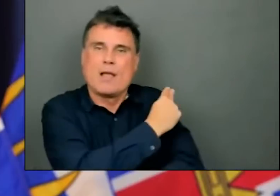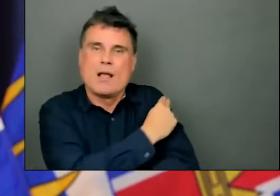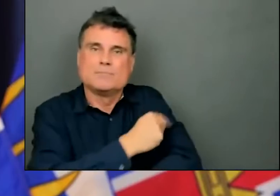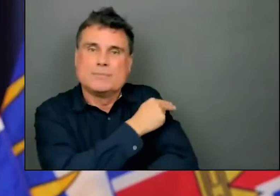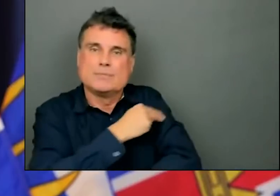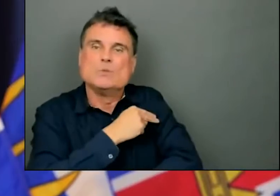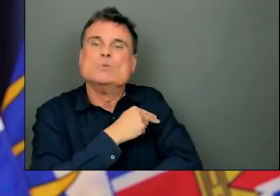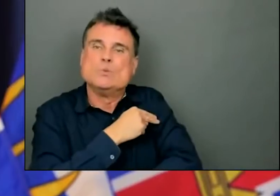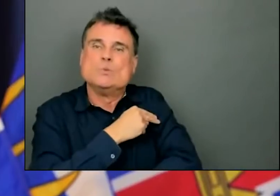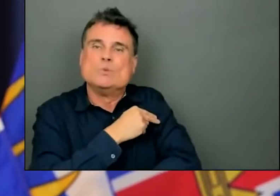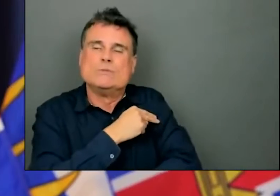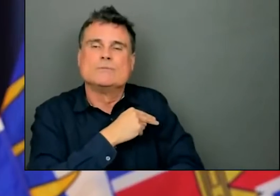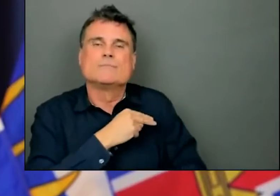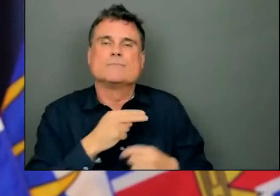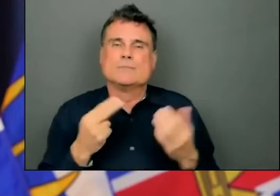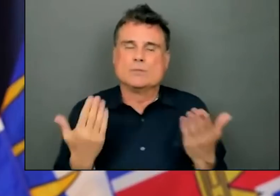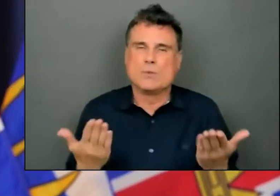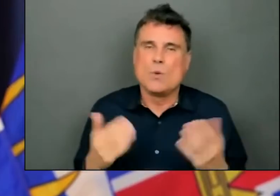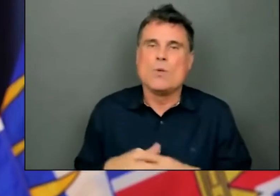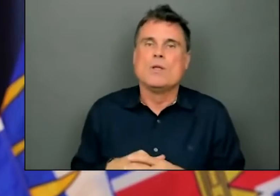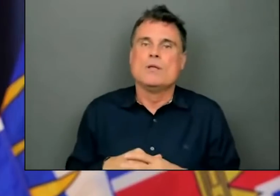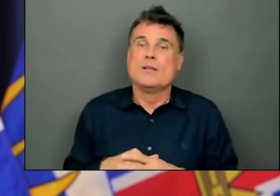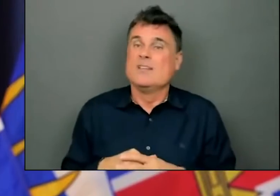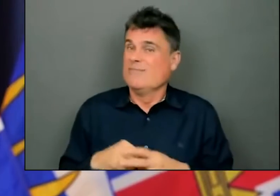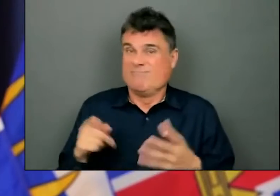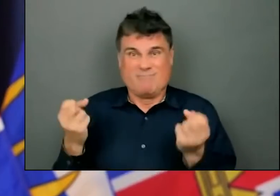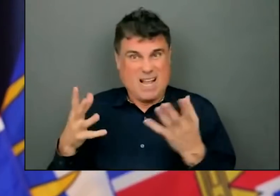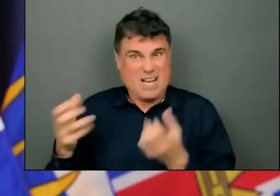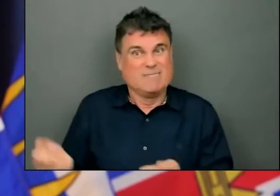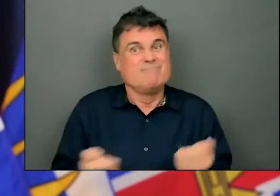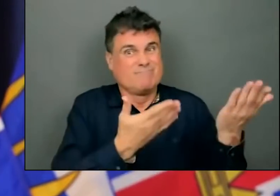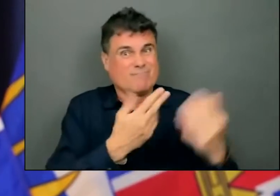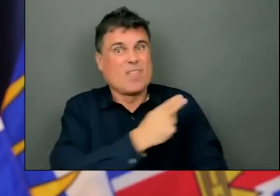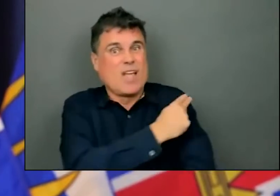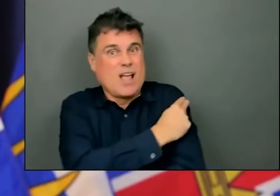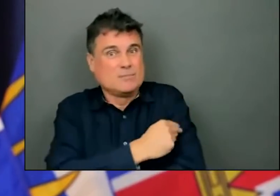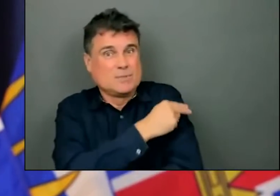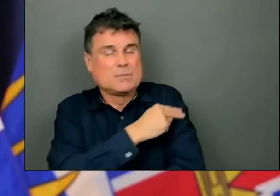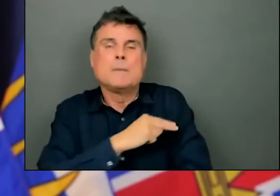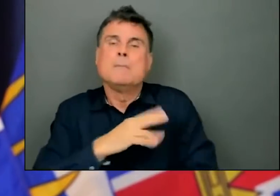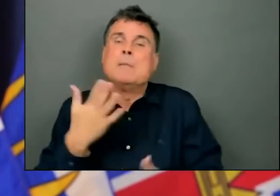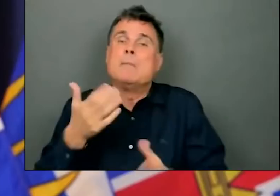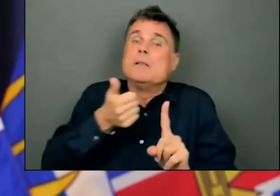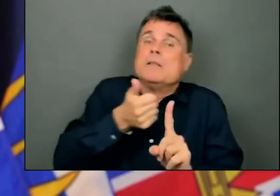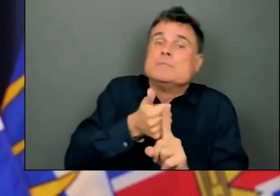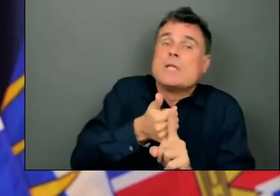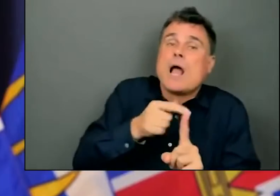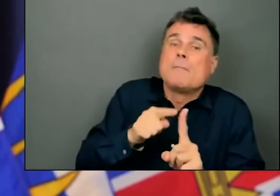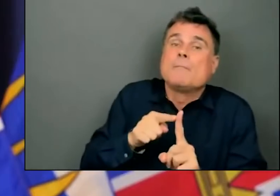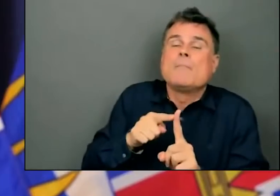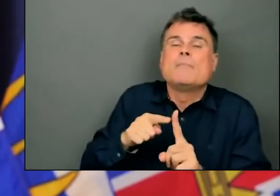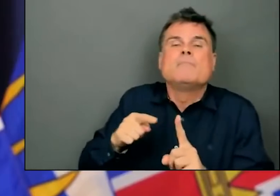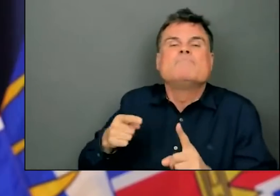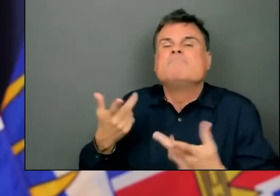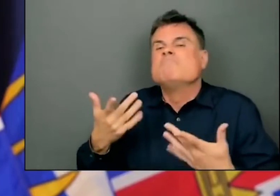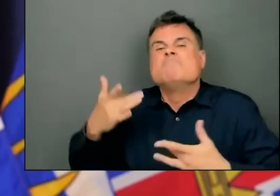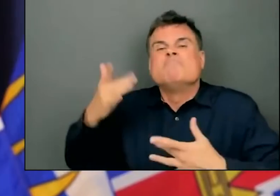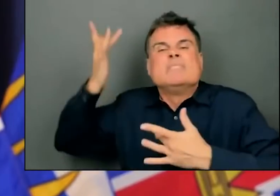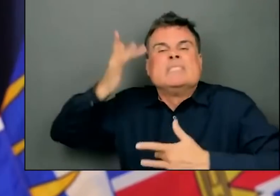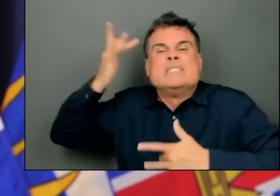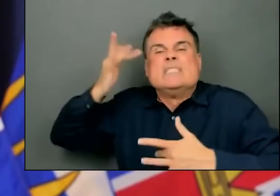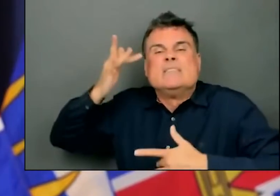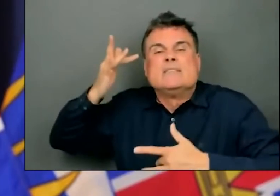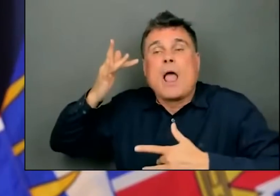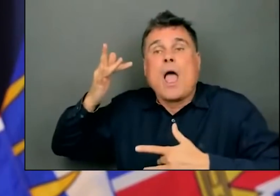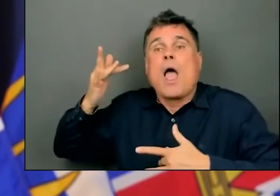severe illness and end up in hospital, either from exacerbation of asthma or other illnesses or from COVID itself. So it